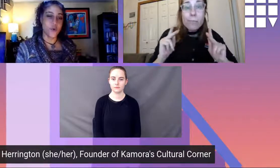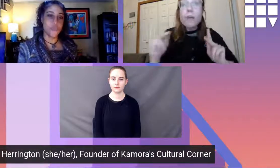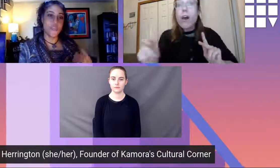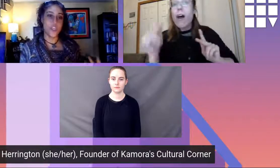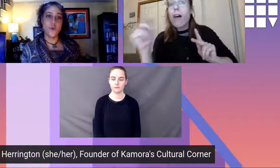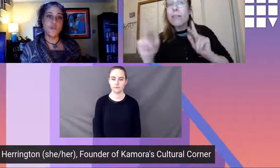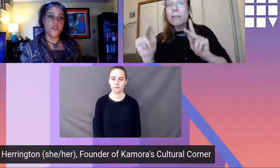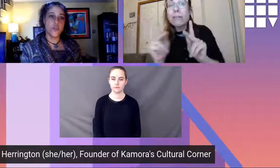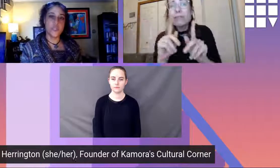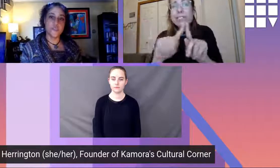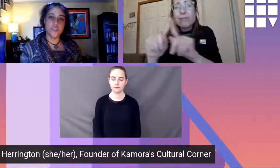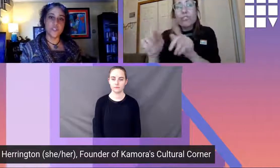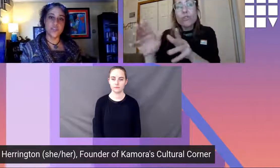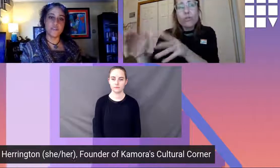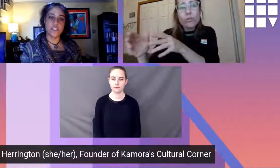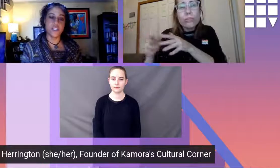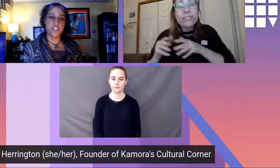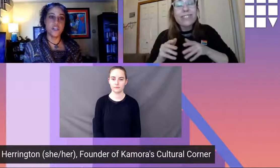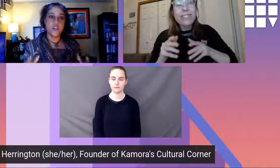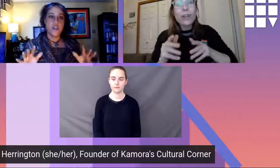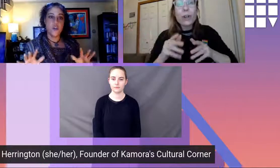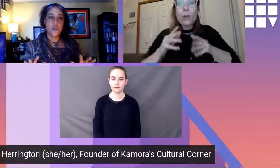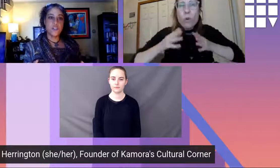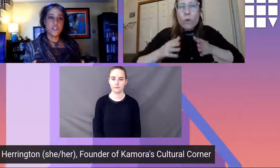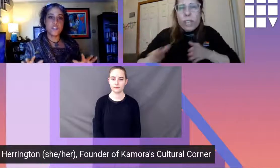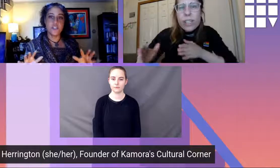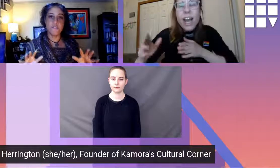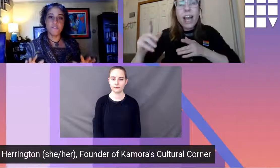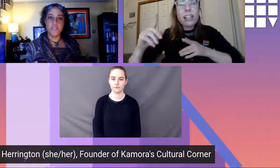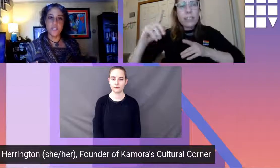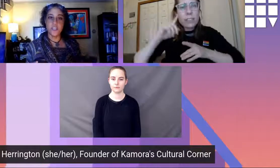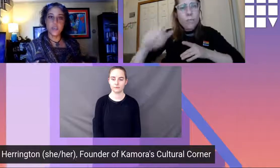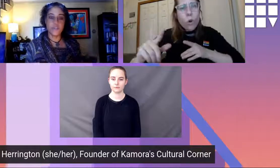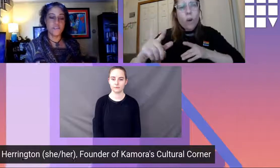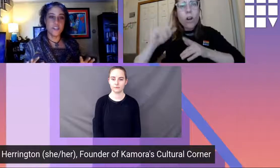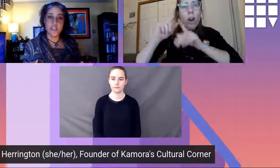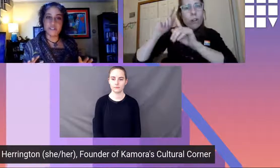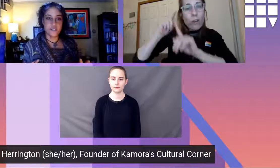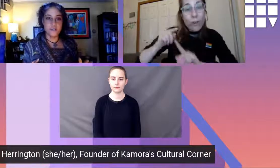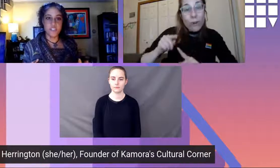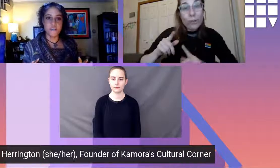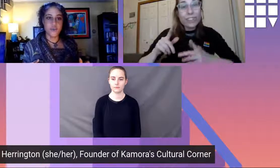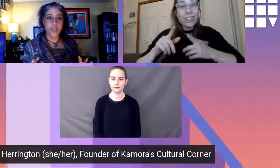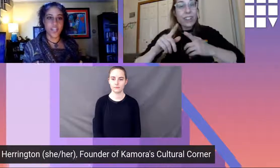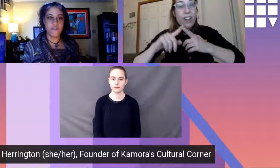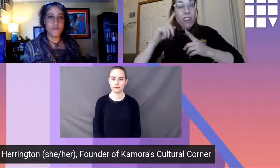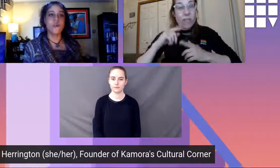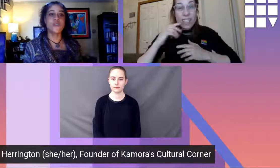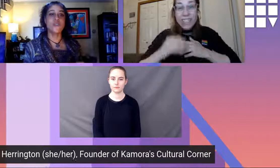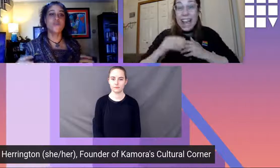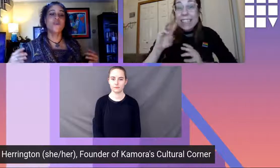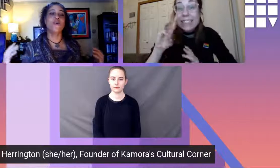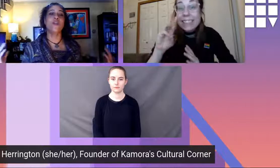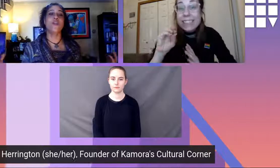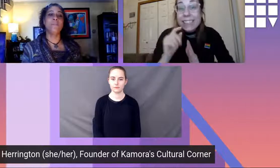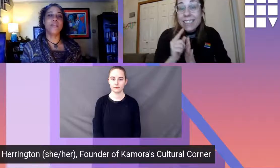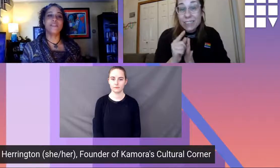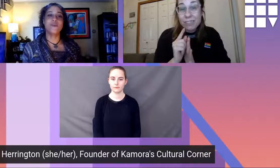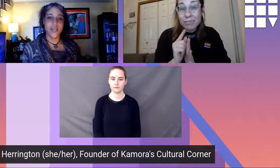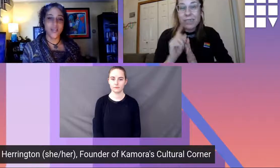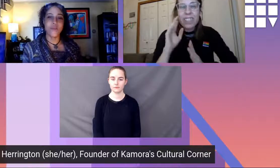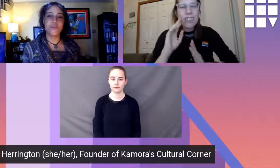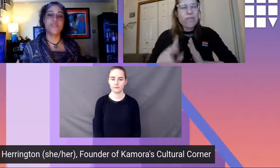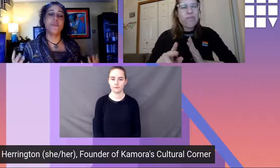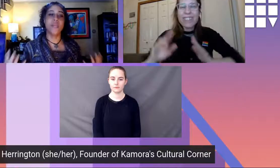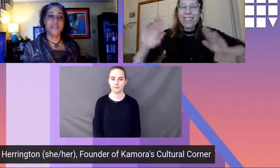good. So thank you all for joining us for this conversation. Ground yourself, feel it. Know that for the next 60 minutes of your life, we are going to go on an